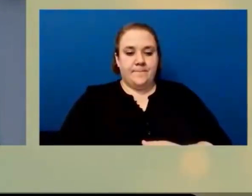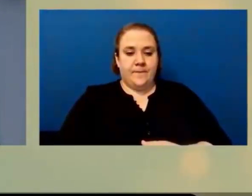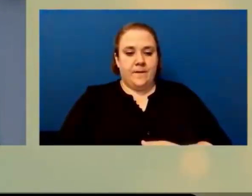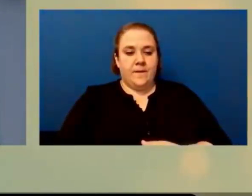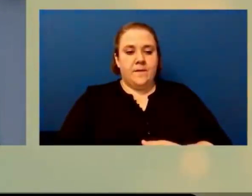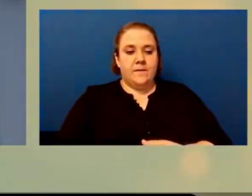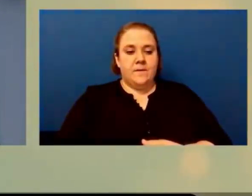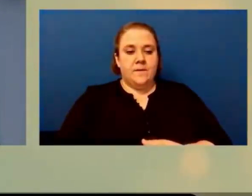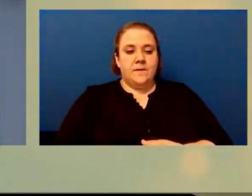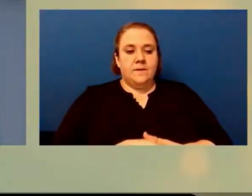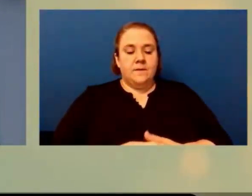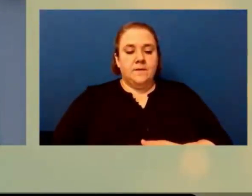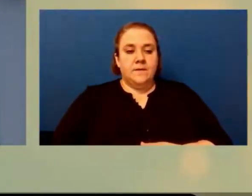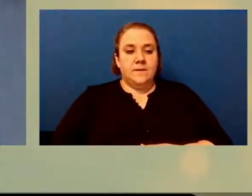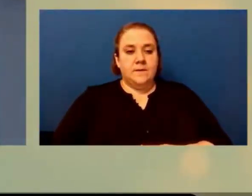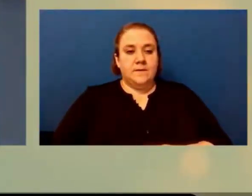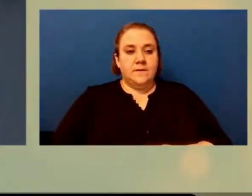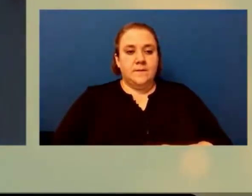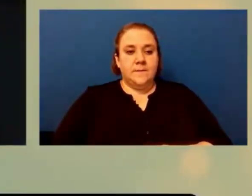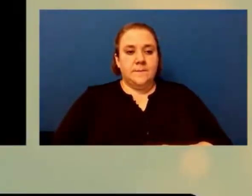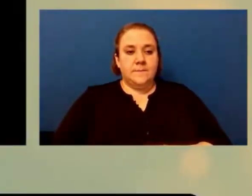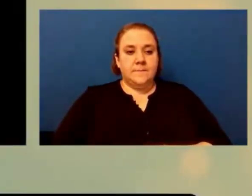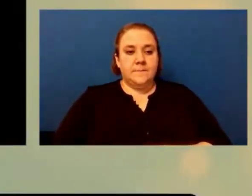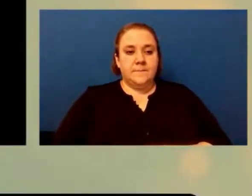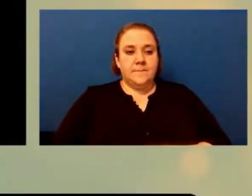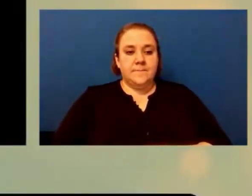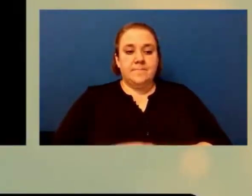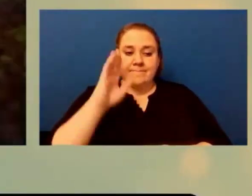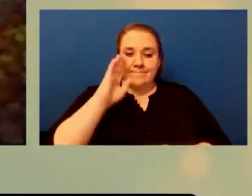expressions of Unitarian Universalism.